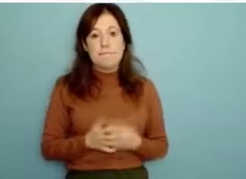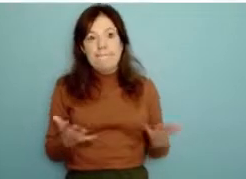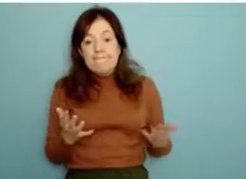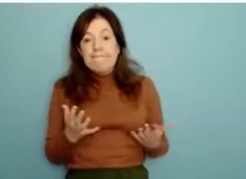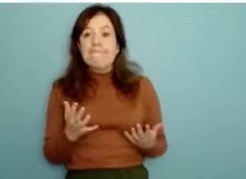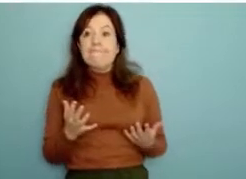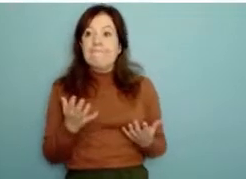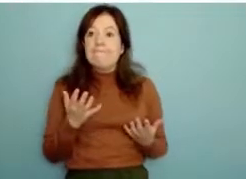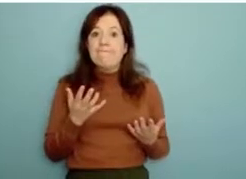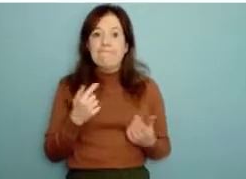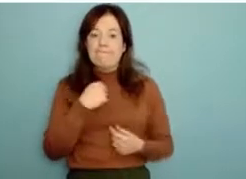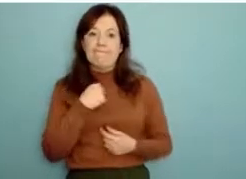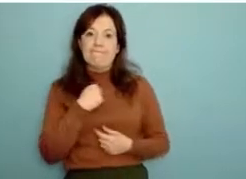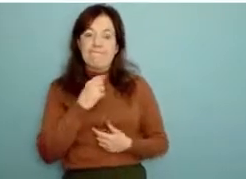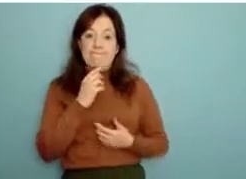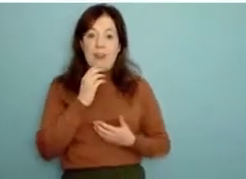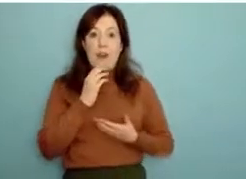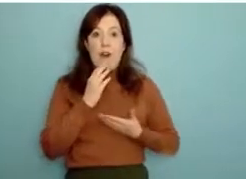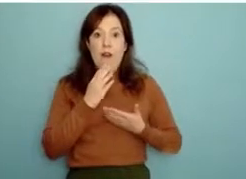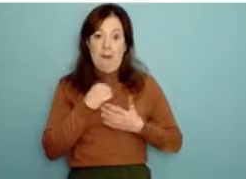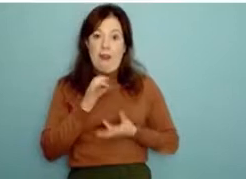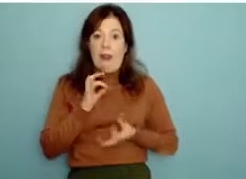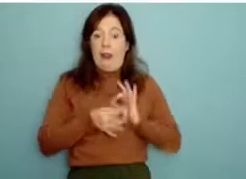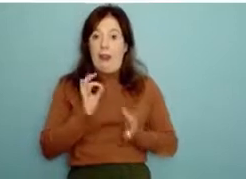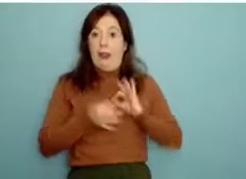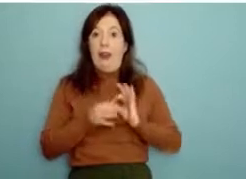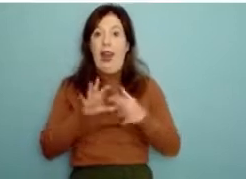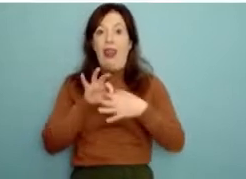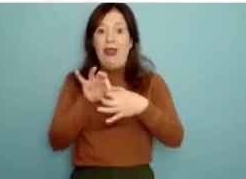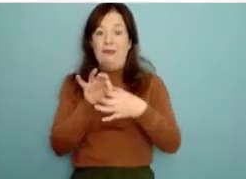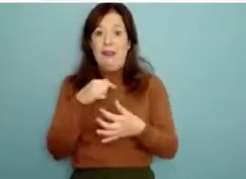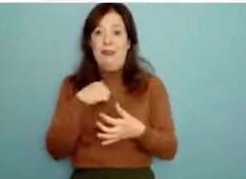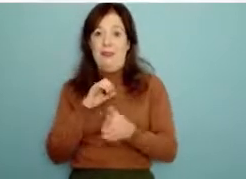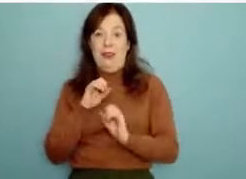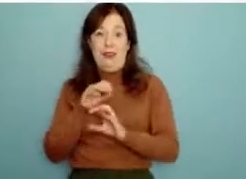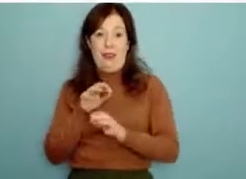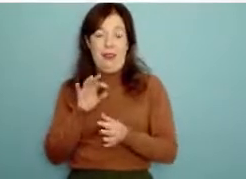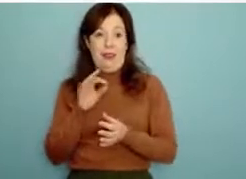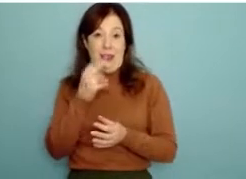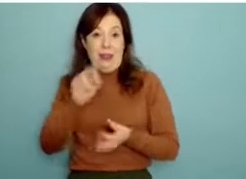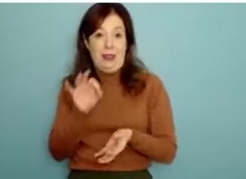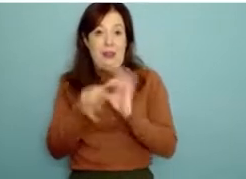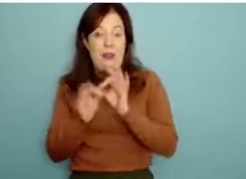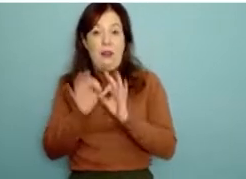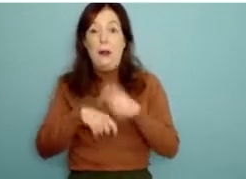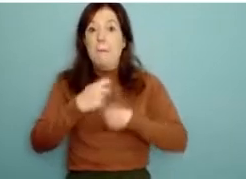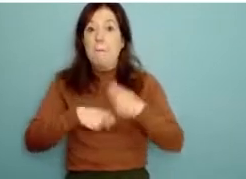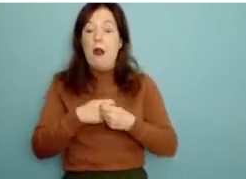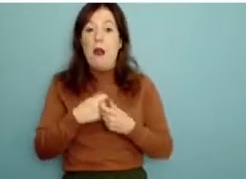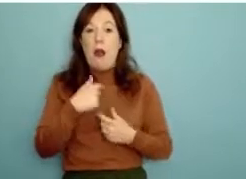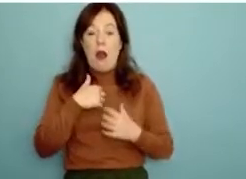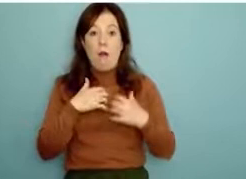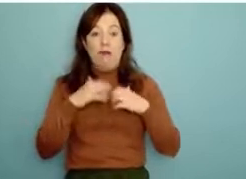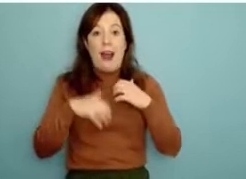therefore not honest with my therapist, and it basically just kept me on the hamster wheel of breakdowns until I was forced to retire from the police